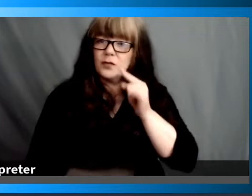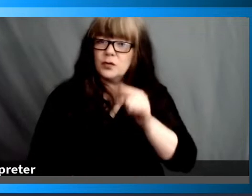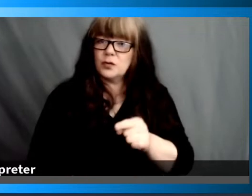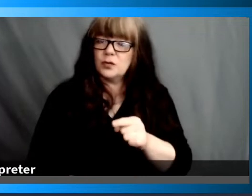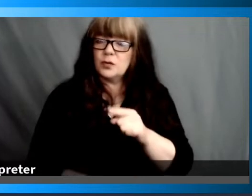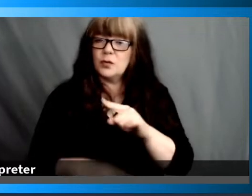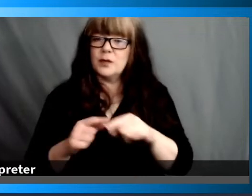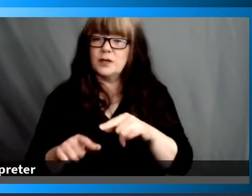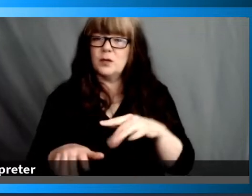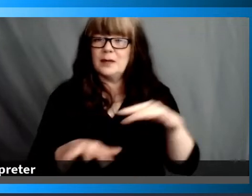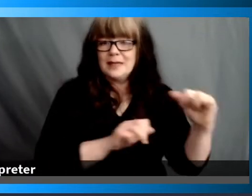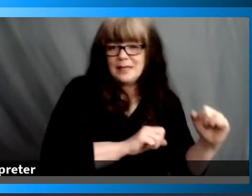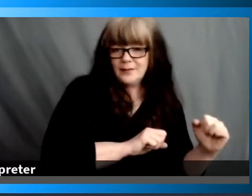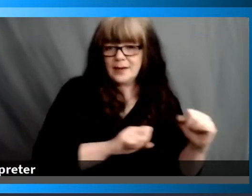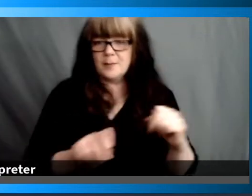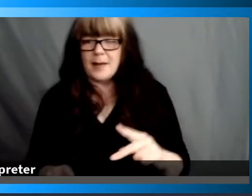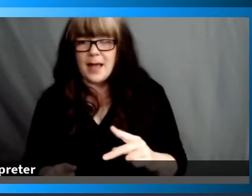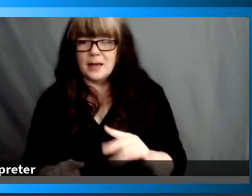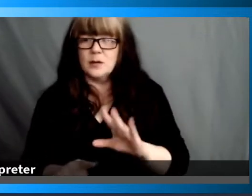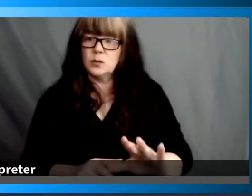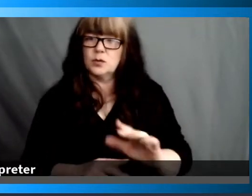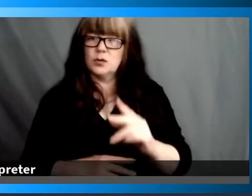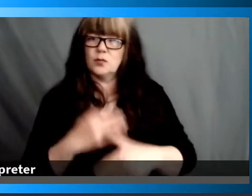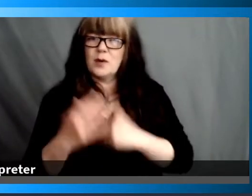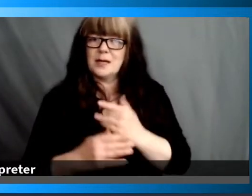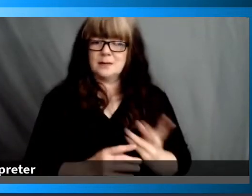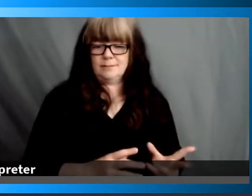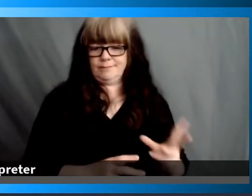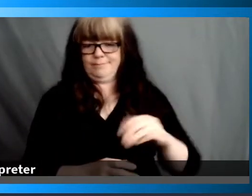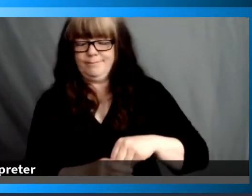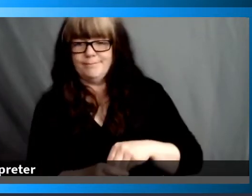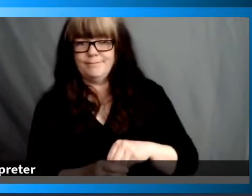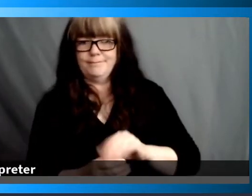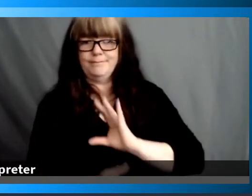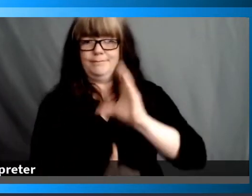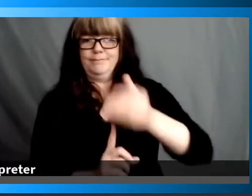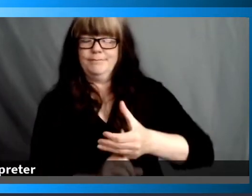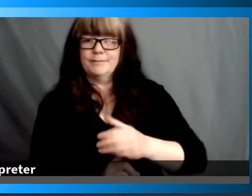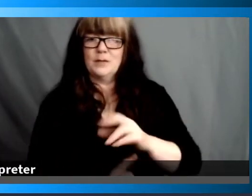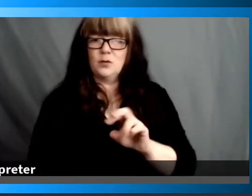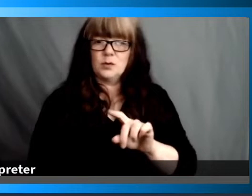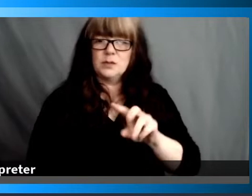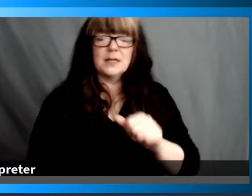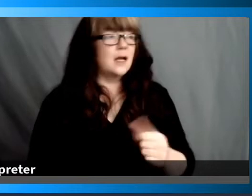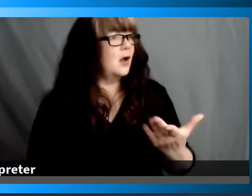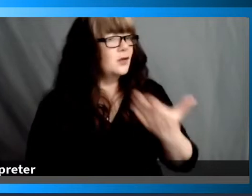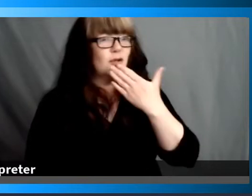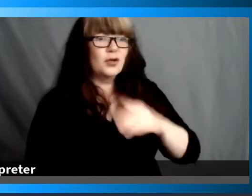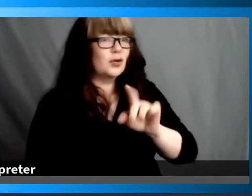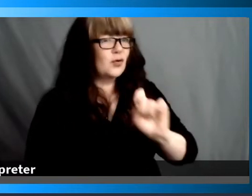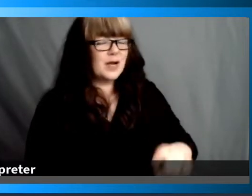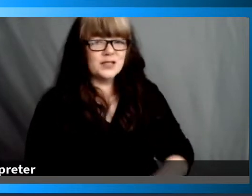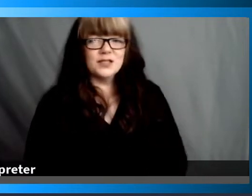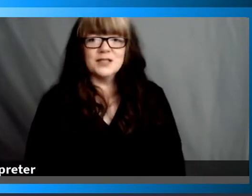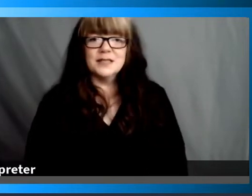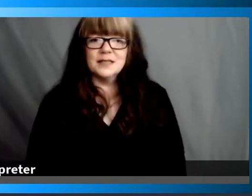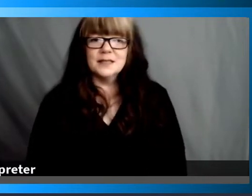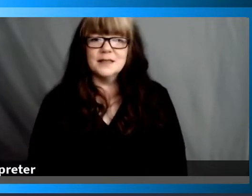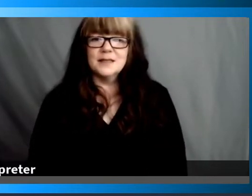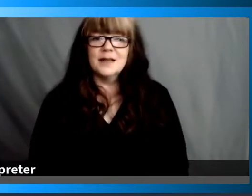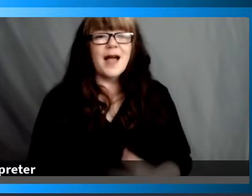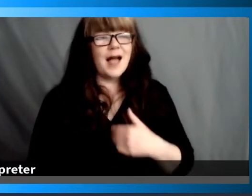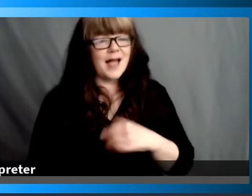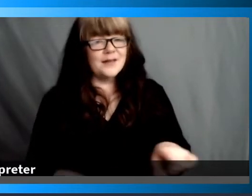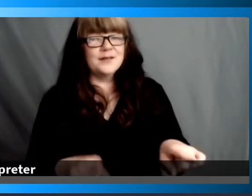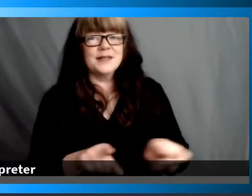gone and coming back? What's your process for kind of getting back to Rosita when you come back? That's such a good question because I had the same